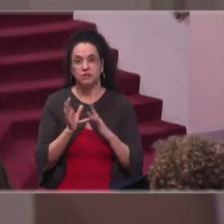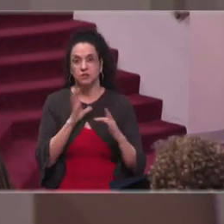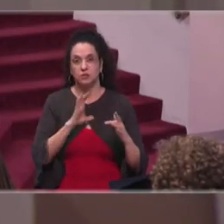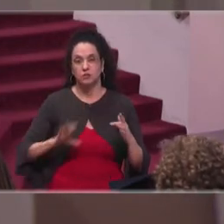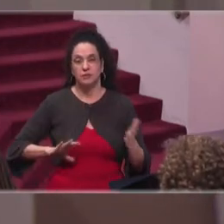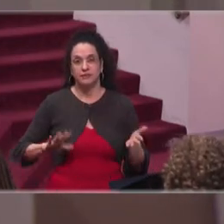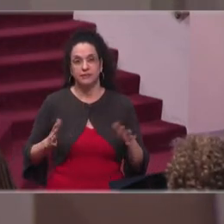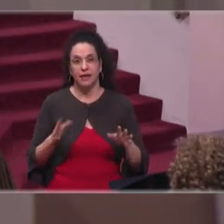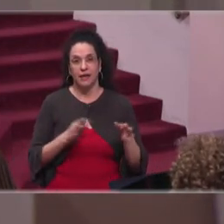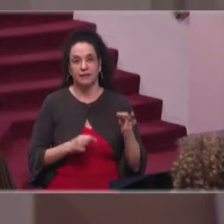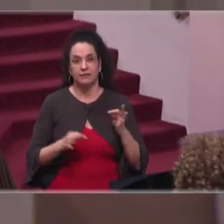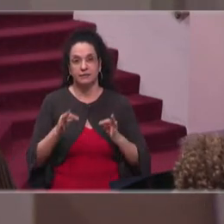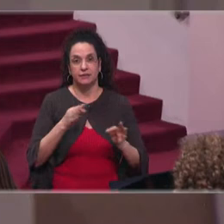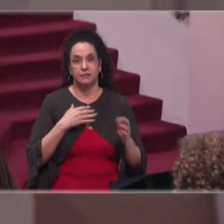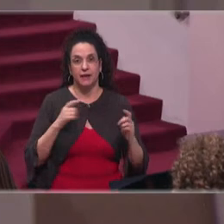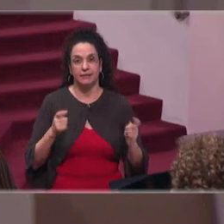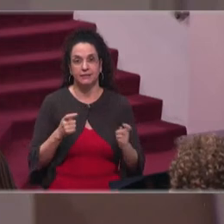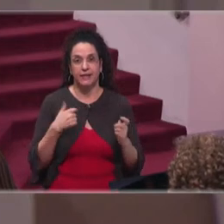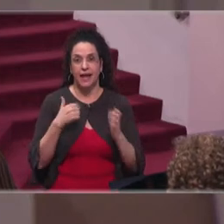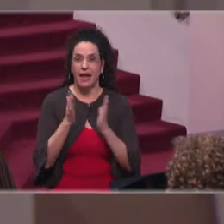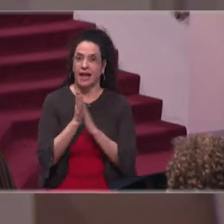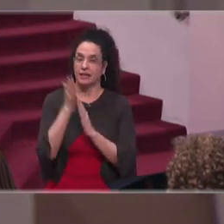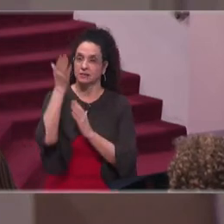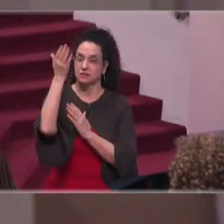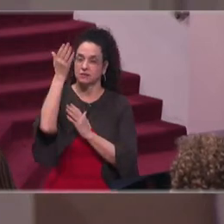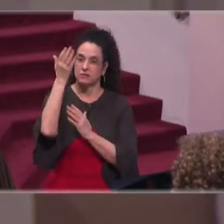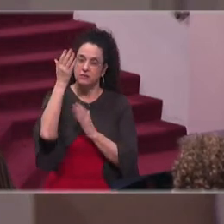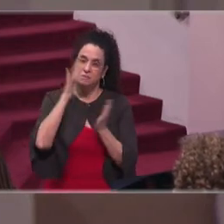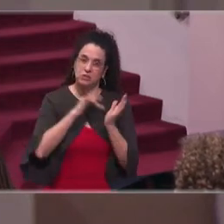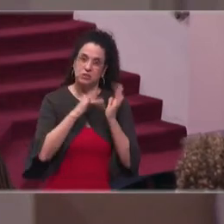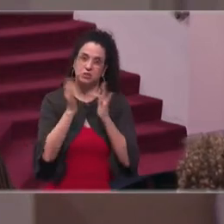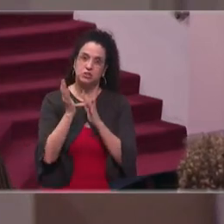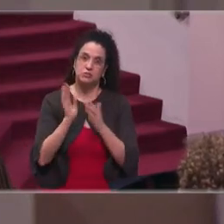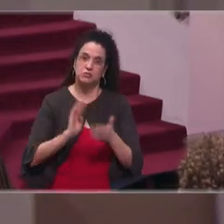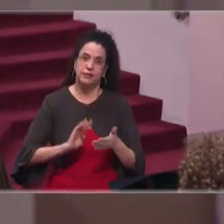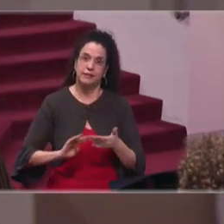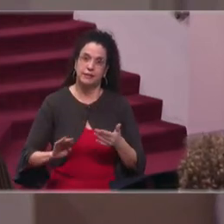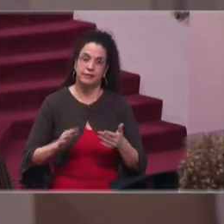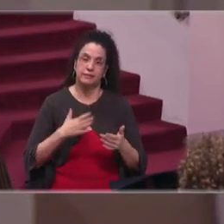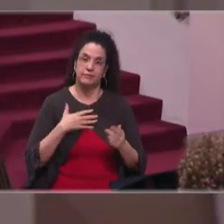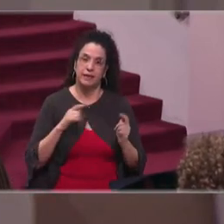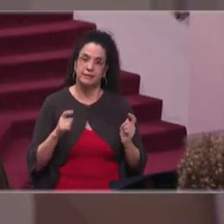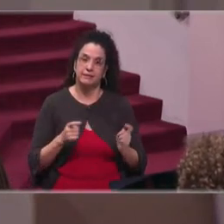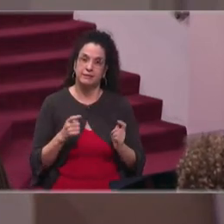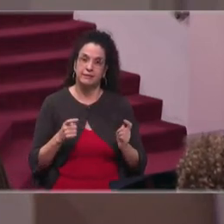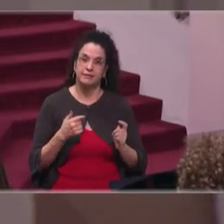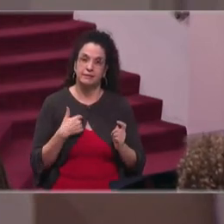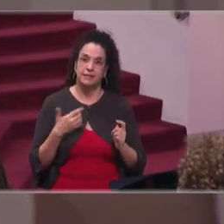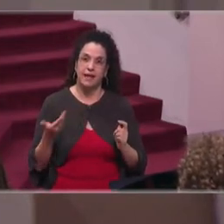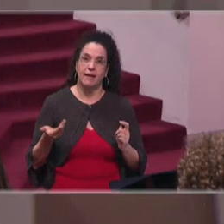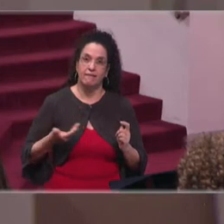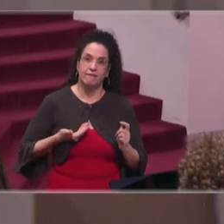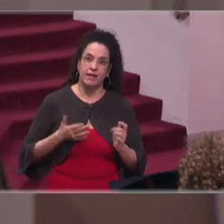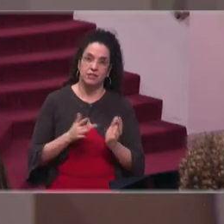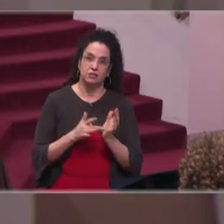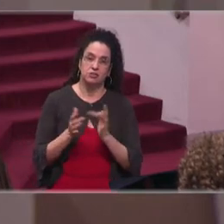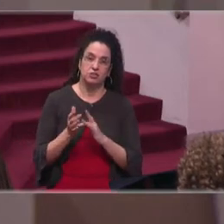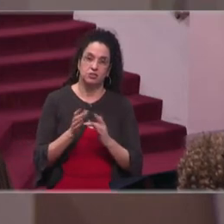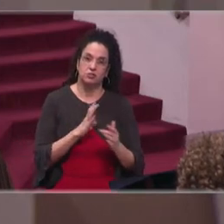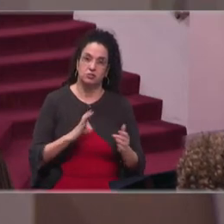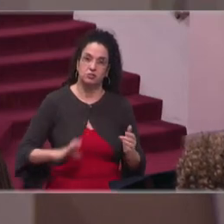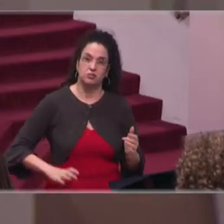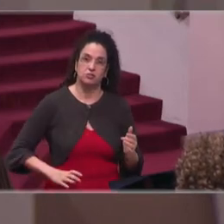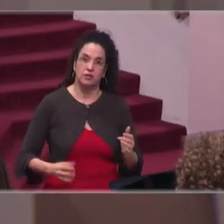died for my sins. I ask for forgiveness of my sins, and I invite Christ to come into my heart to be Lord of my